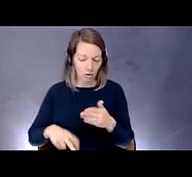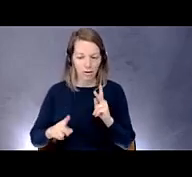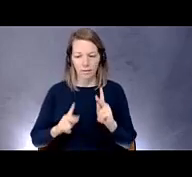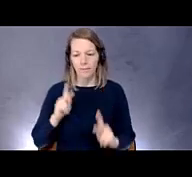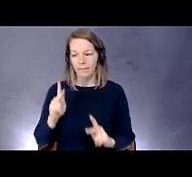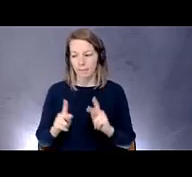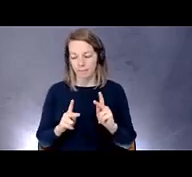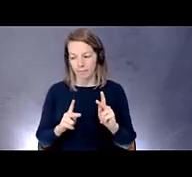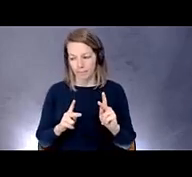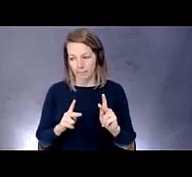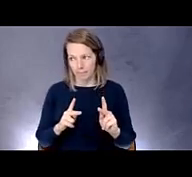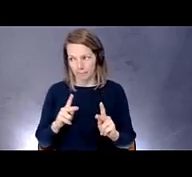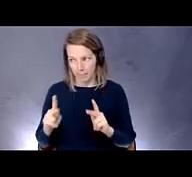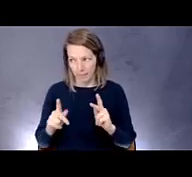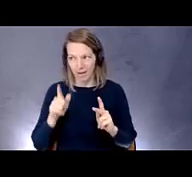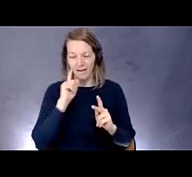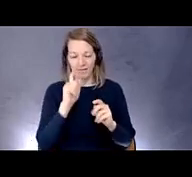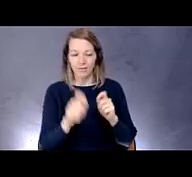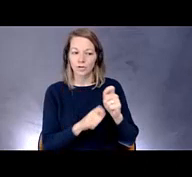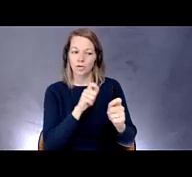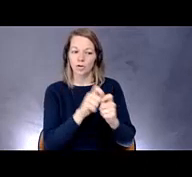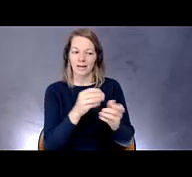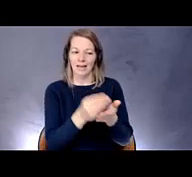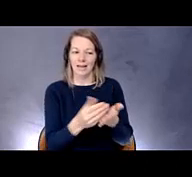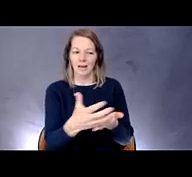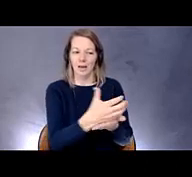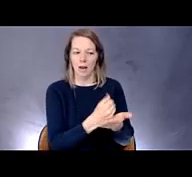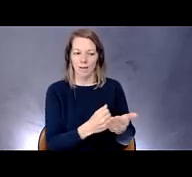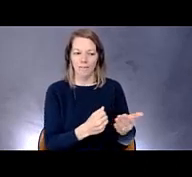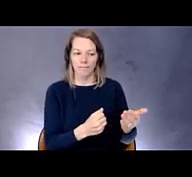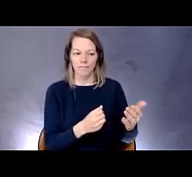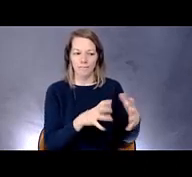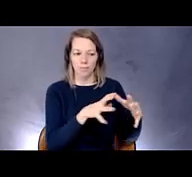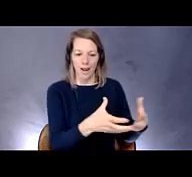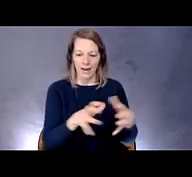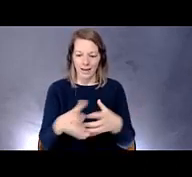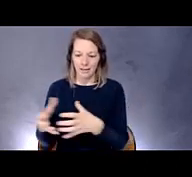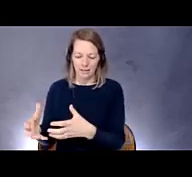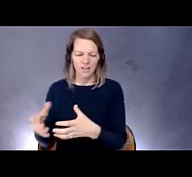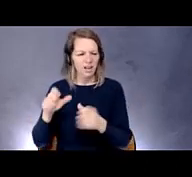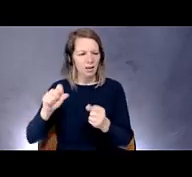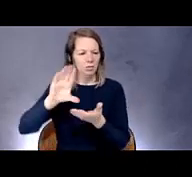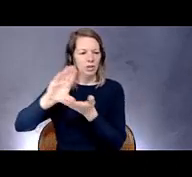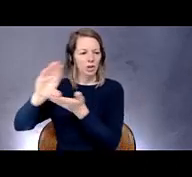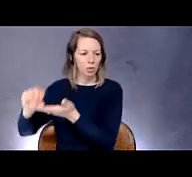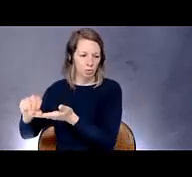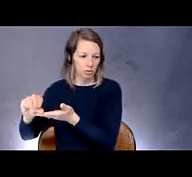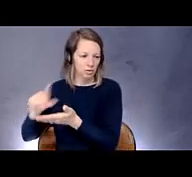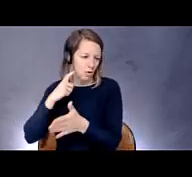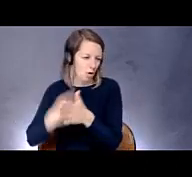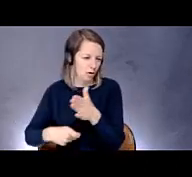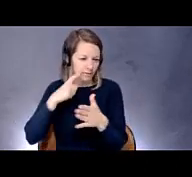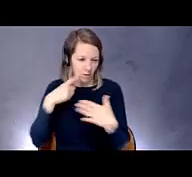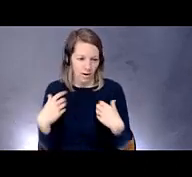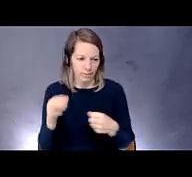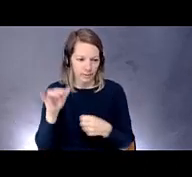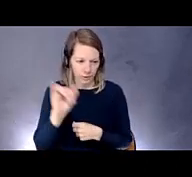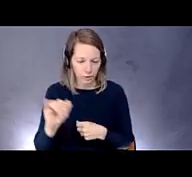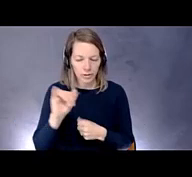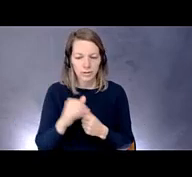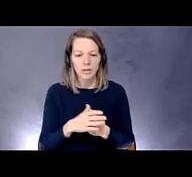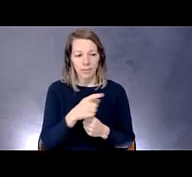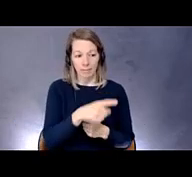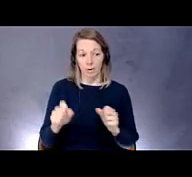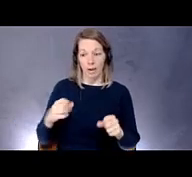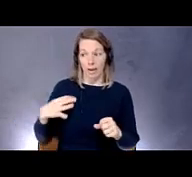have, for certain income brackets, have help with their cost shares to reduce their cost shares. So that people are going to be eligible for those